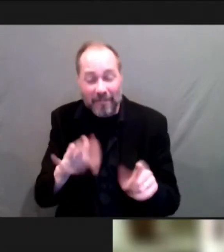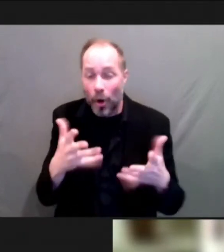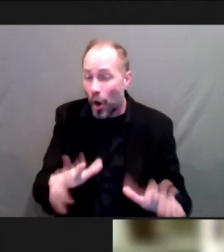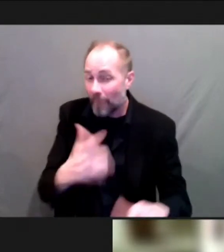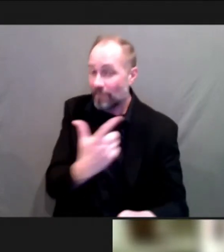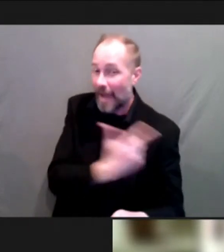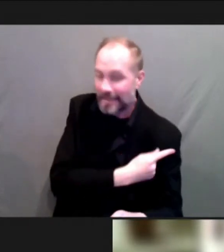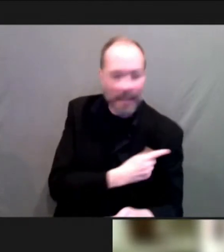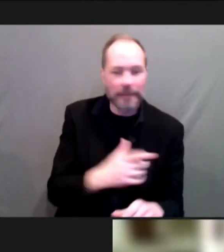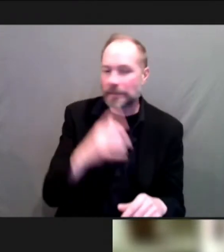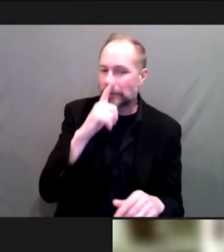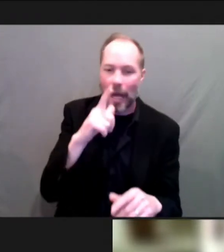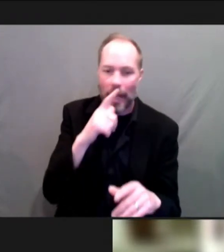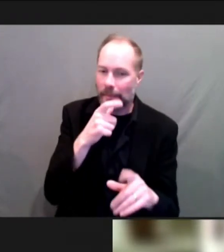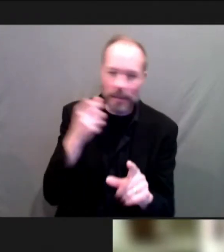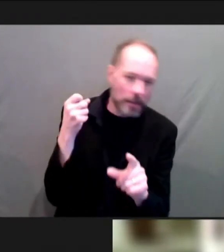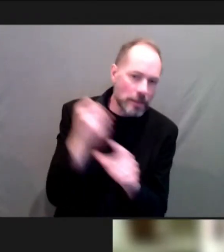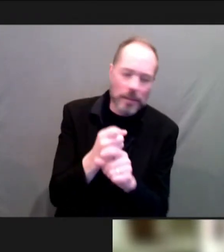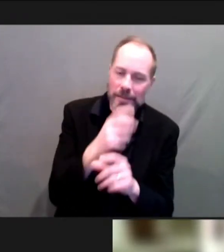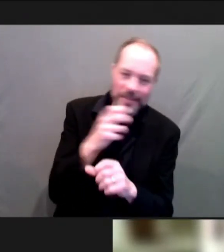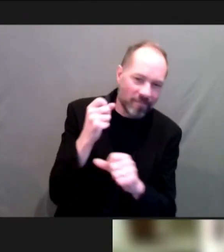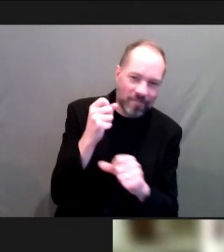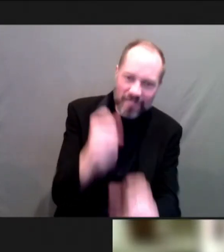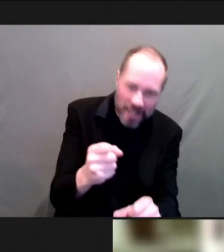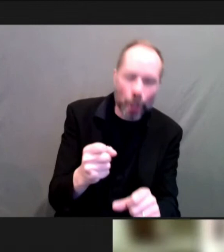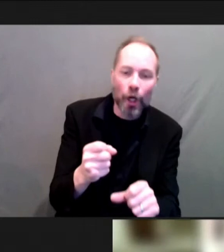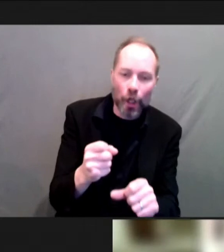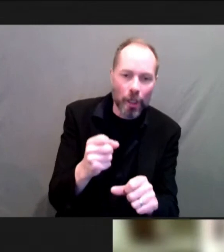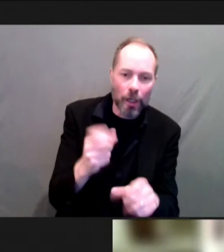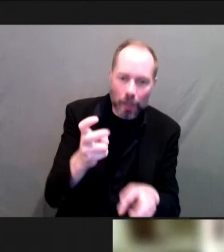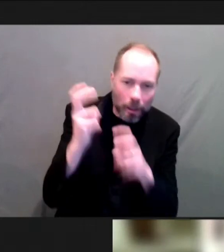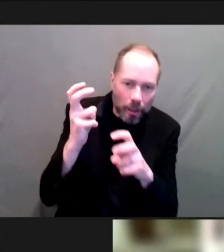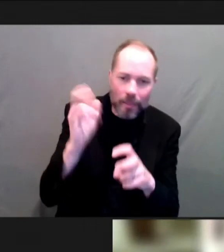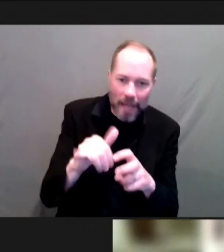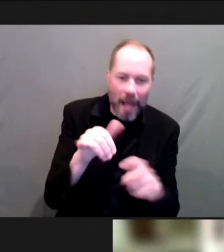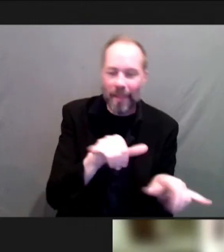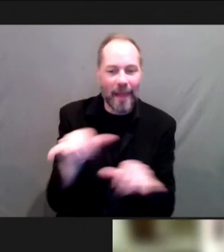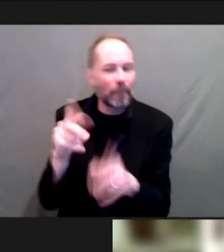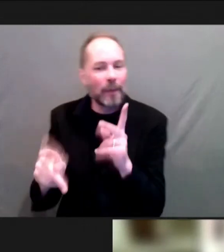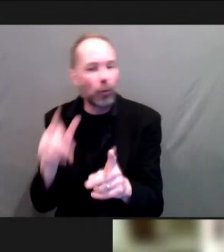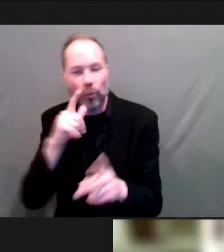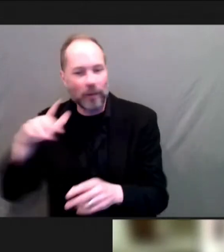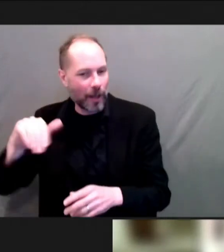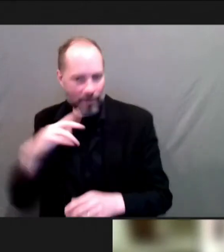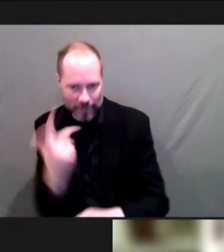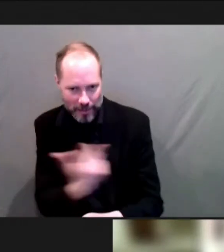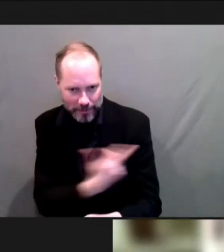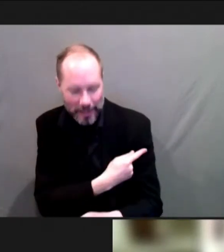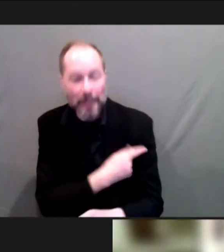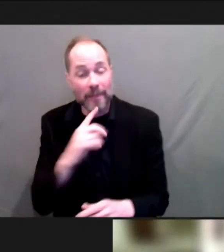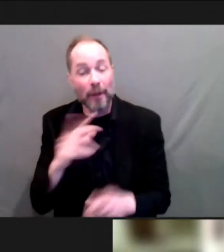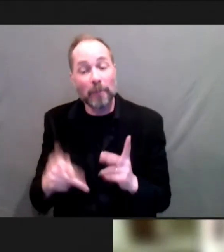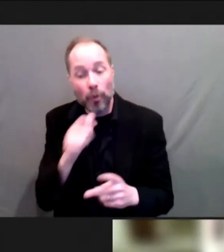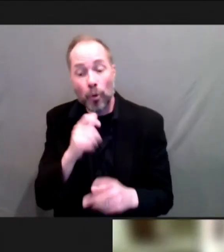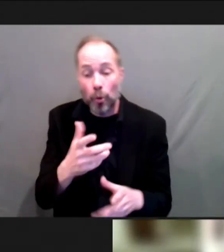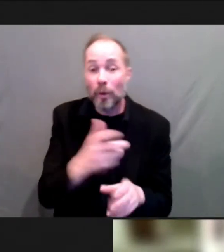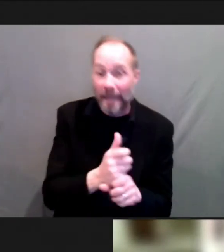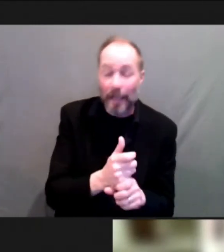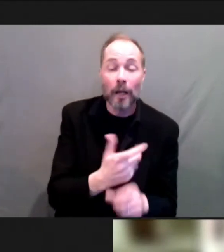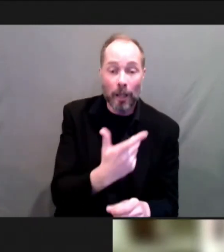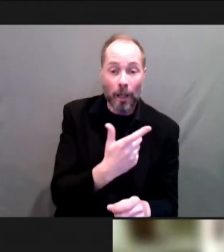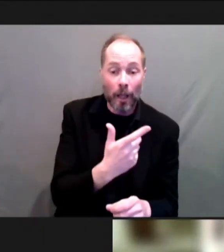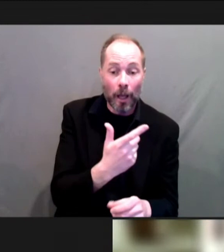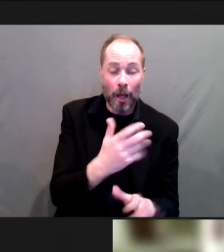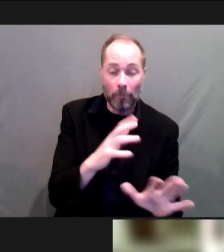get the severe health outcomes. So it is spreading faster. There are people who are unvaccinated who get Omicron and don't even know it because